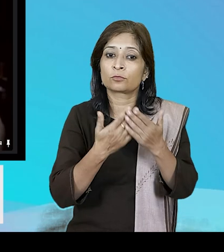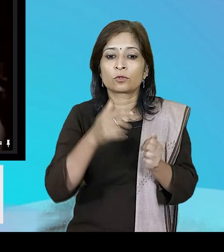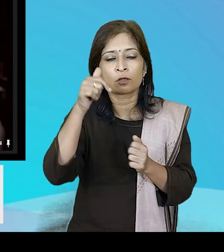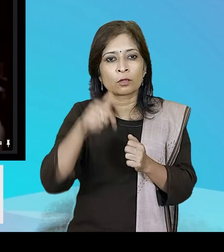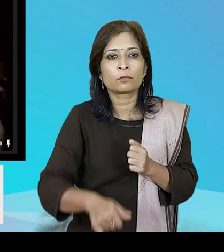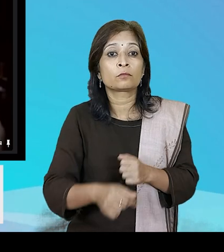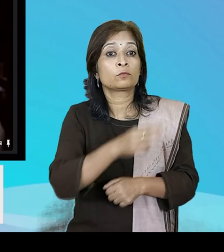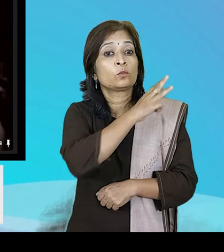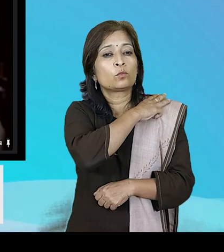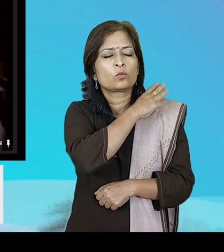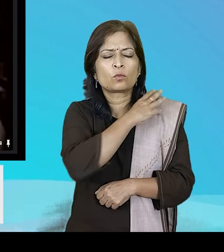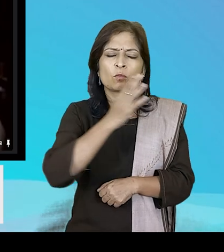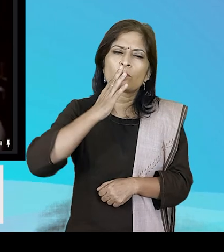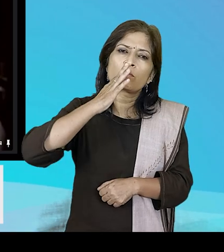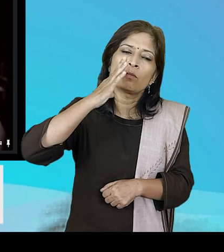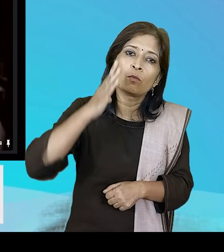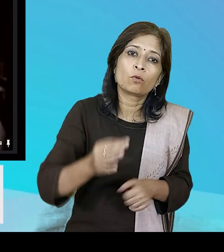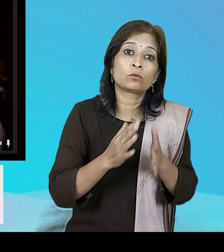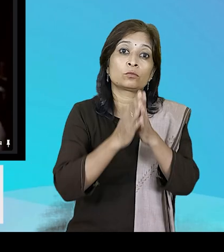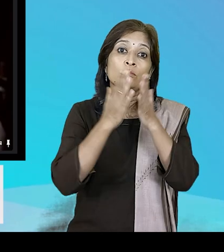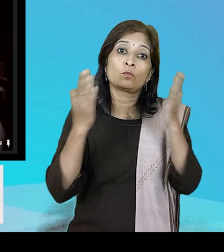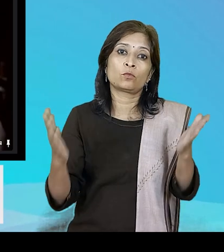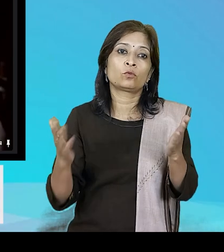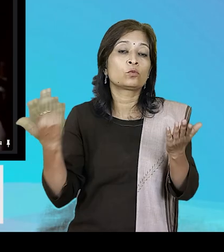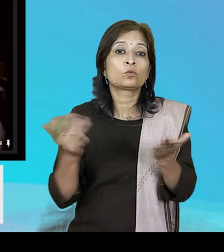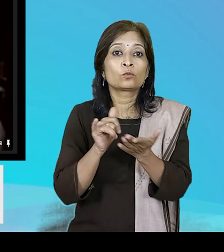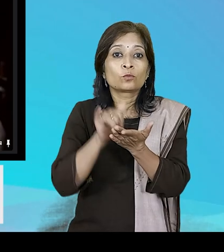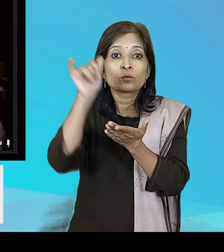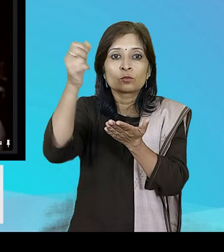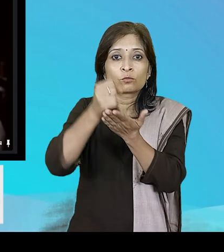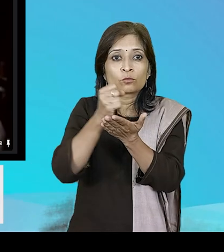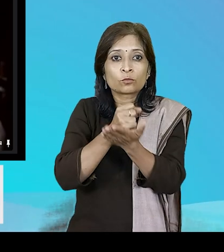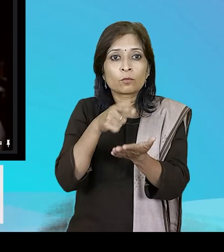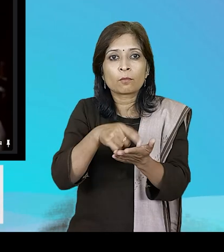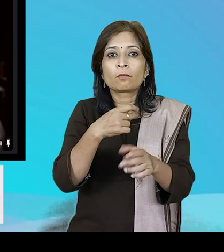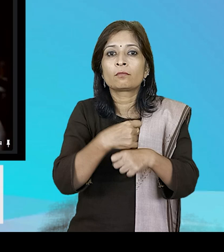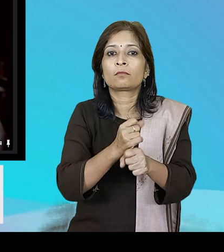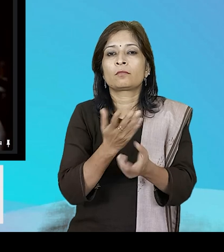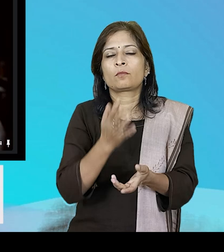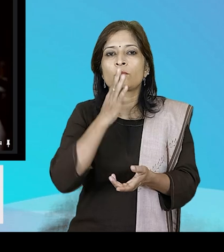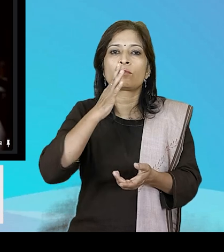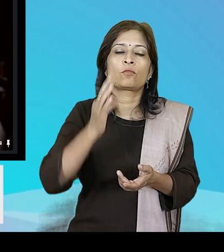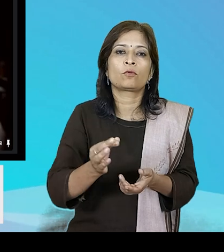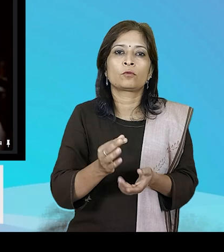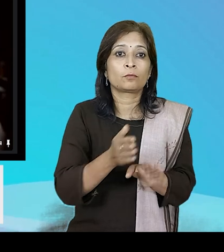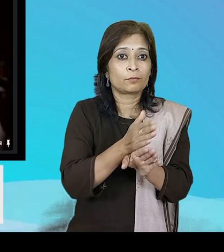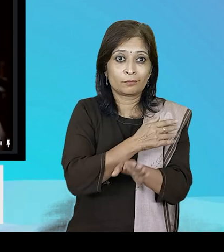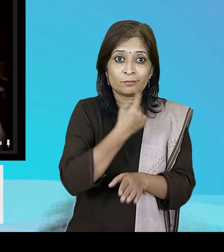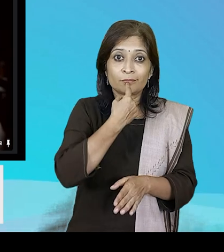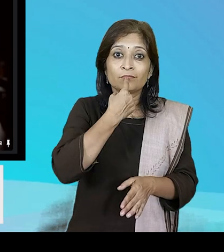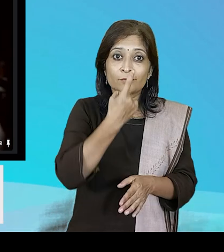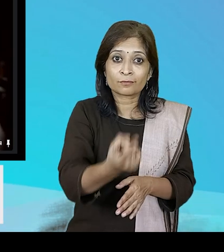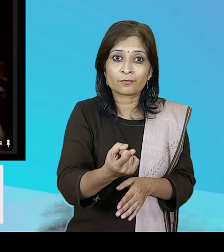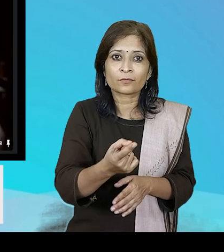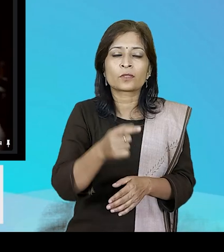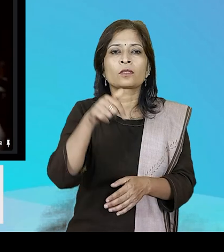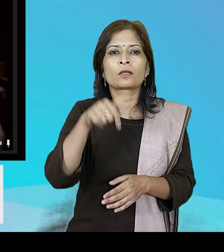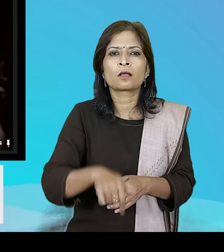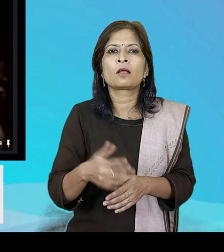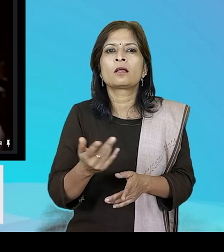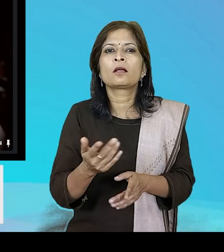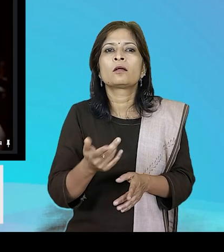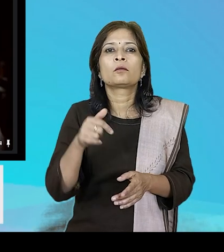The police plays such an integral role in the passport issuance process. Like I mentioned to you